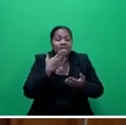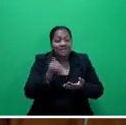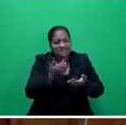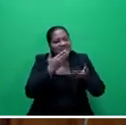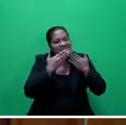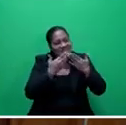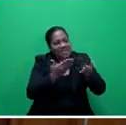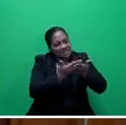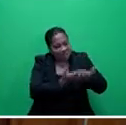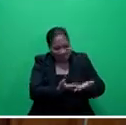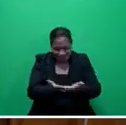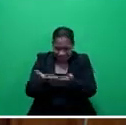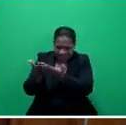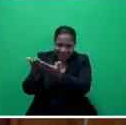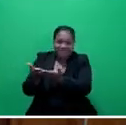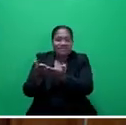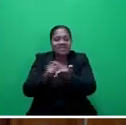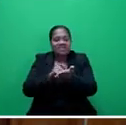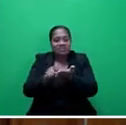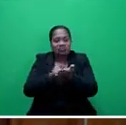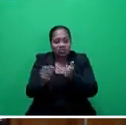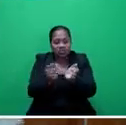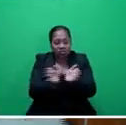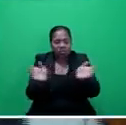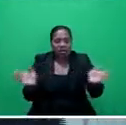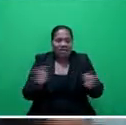the Secretary General.